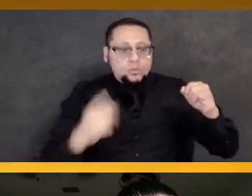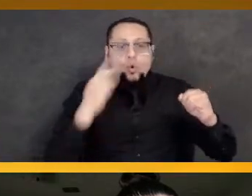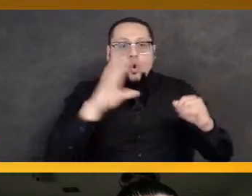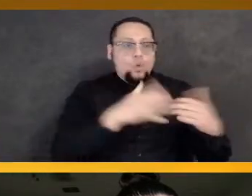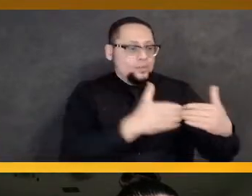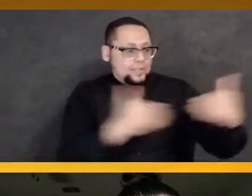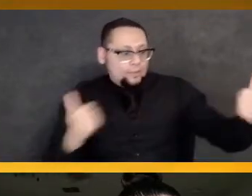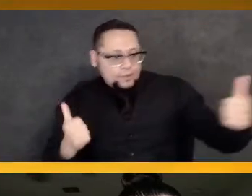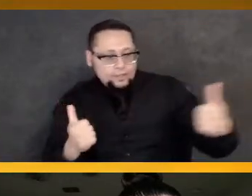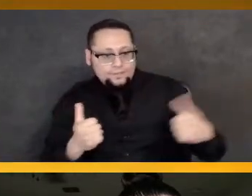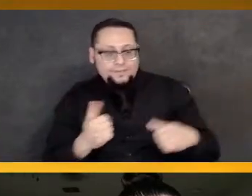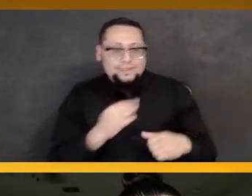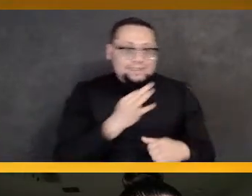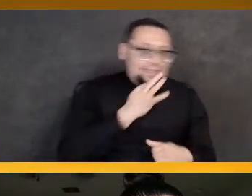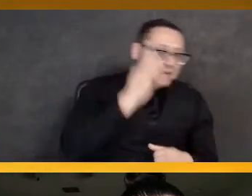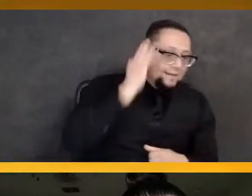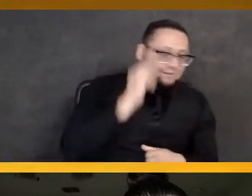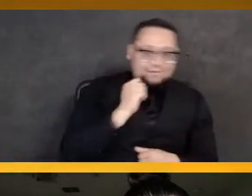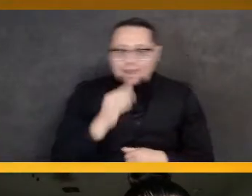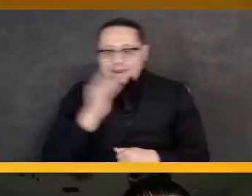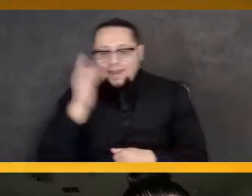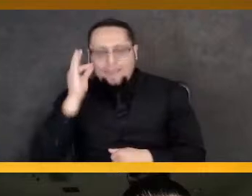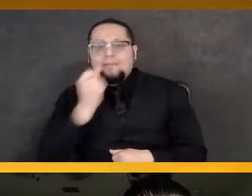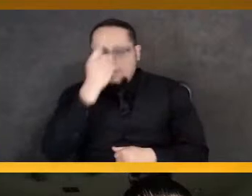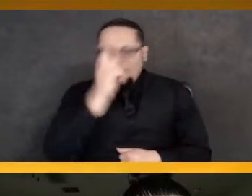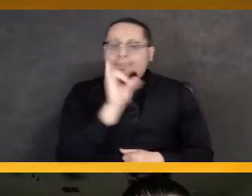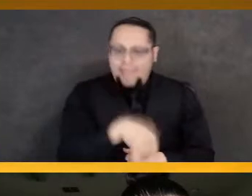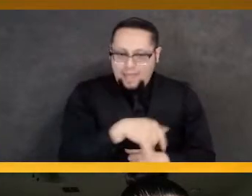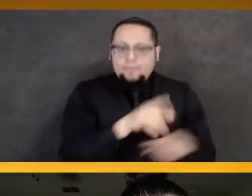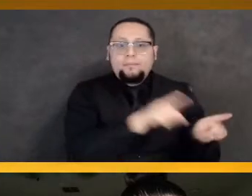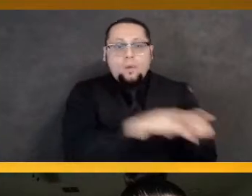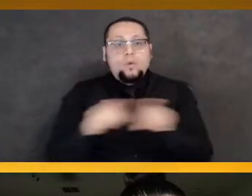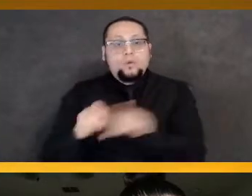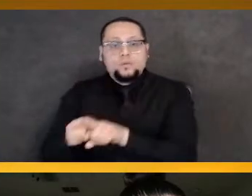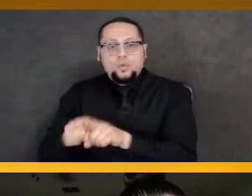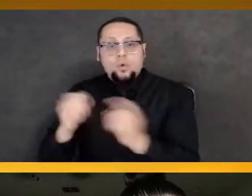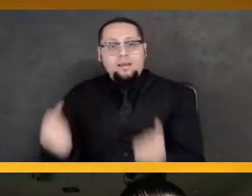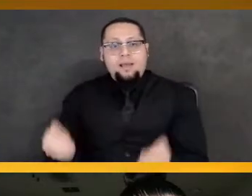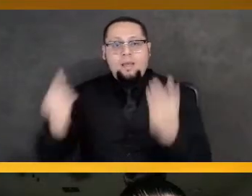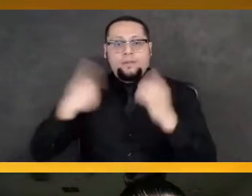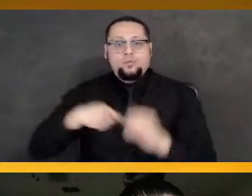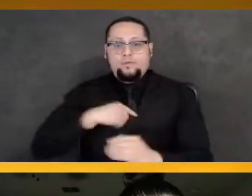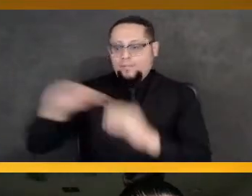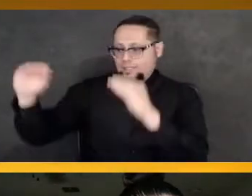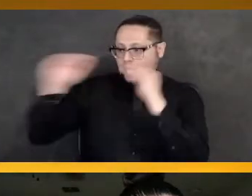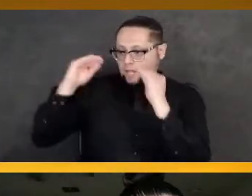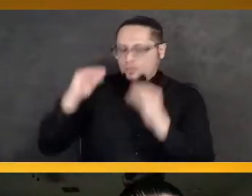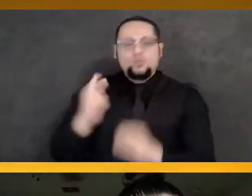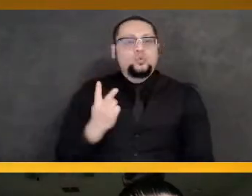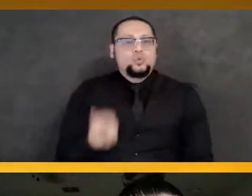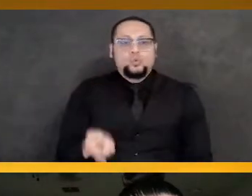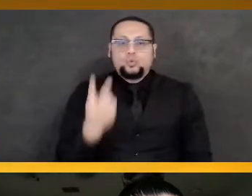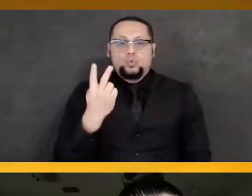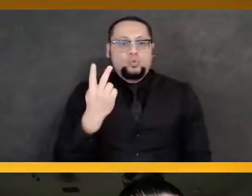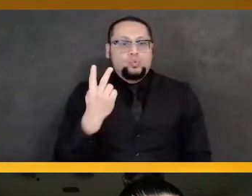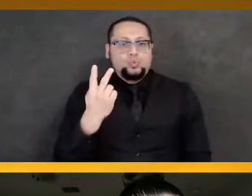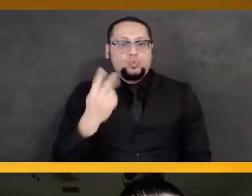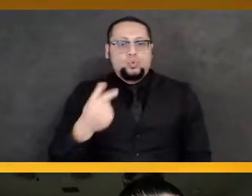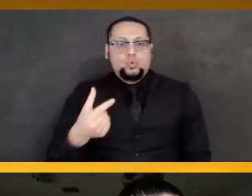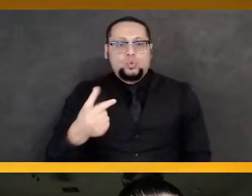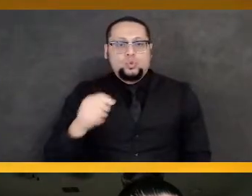and non-native, etc. It's also how much we've been taught to believe that there's only 2 genders and that